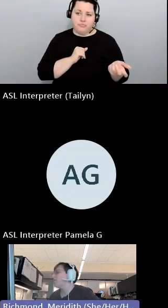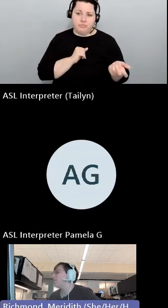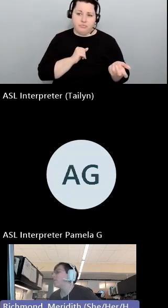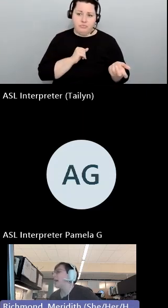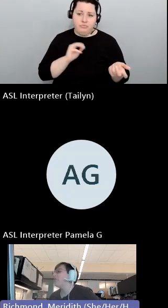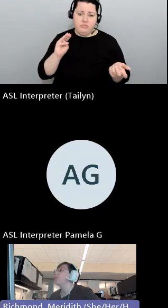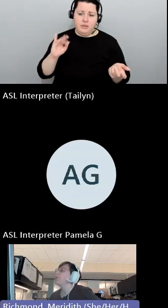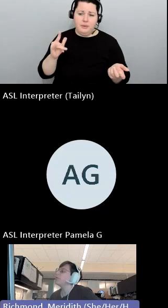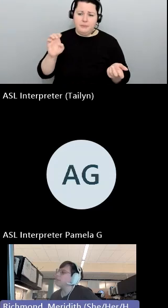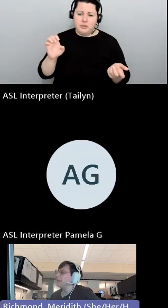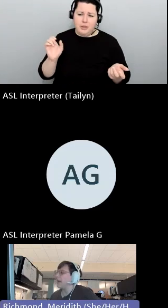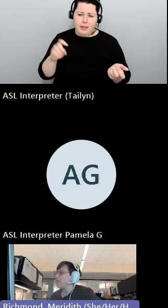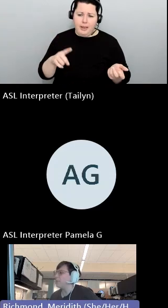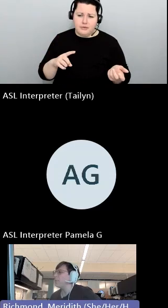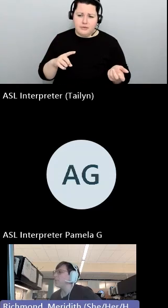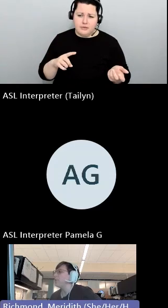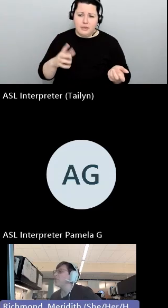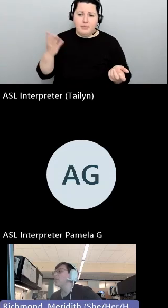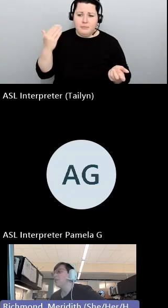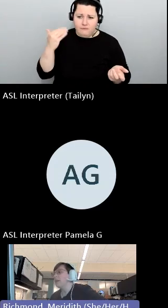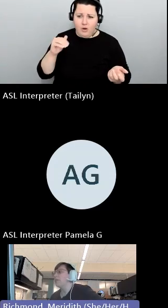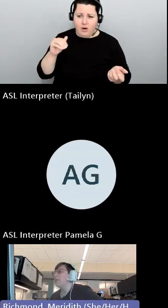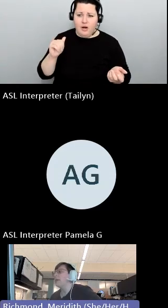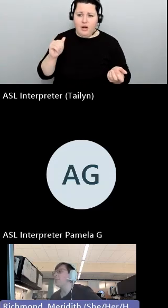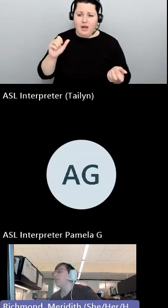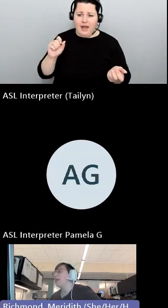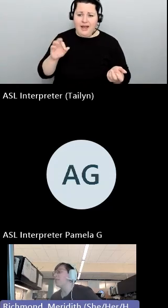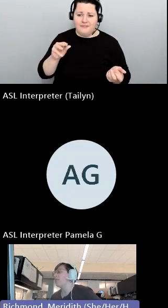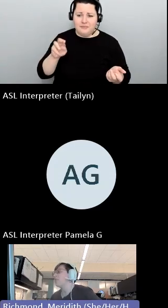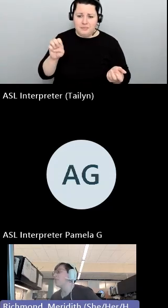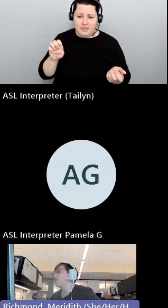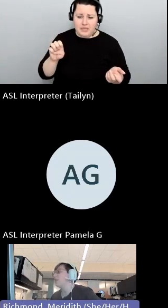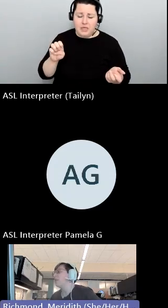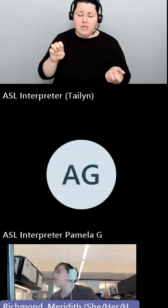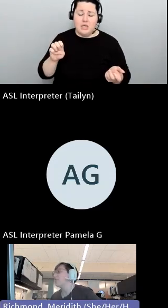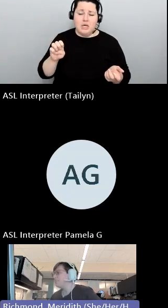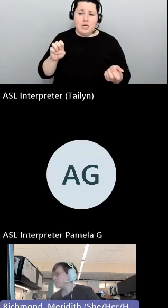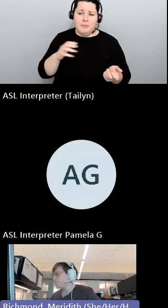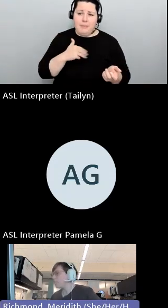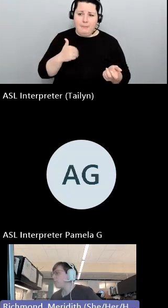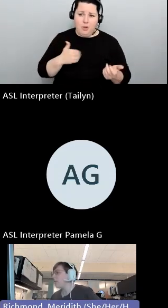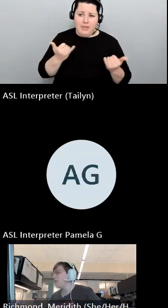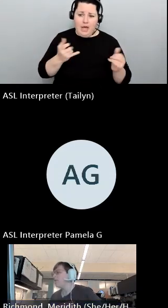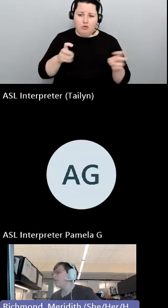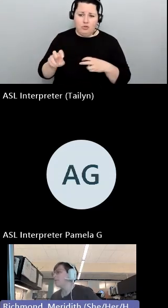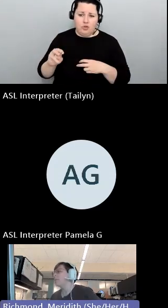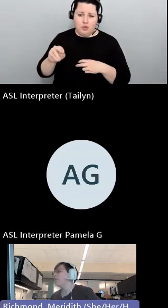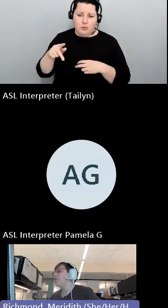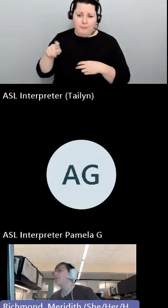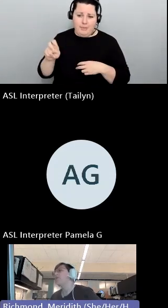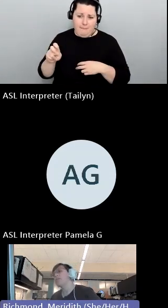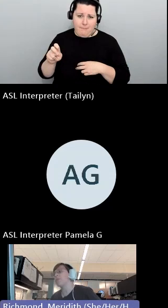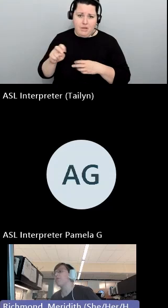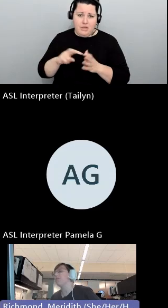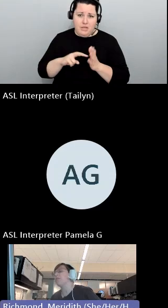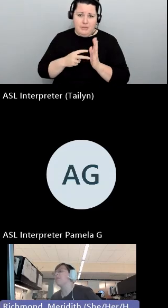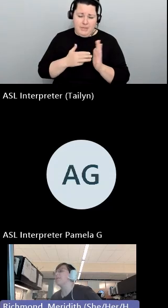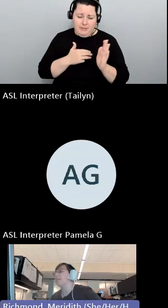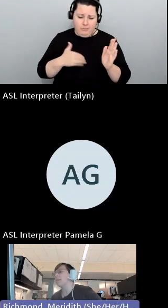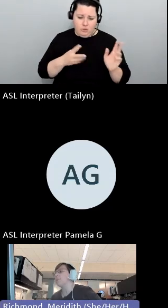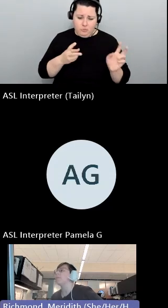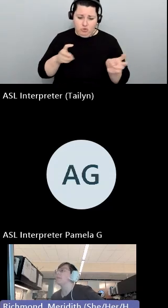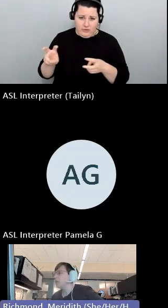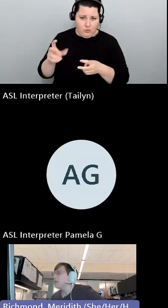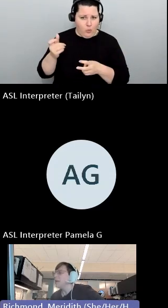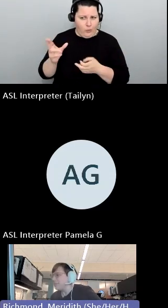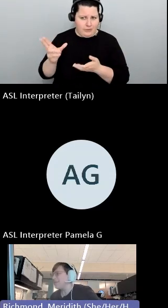Michelle asked if she used to be an Ask Me member and she's moving into MAPE. She asked if her membership transfers or if she needs